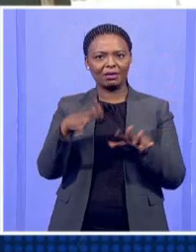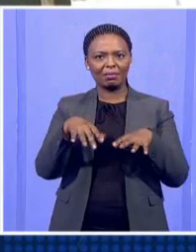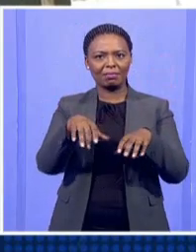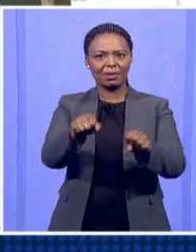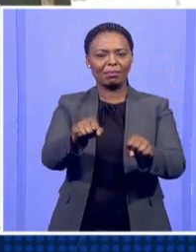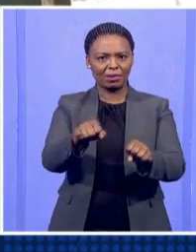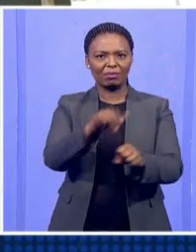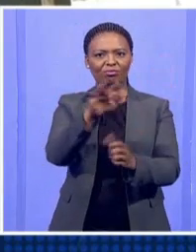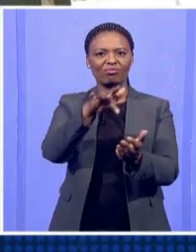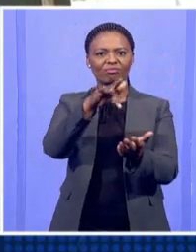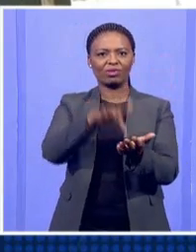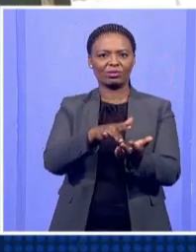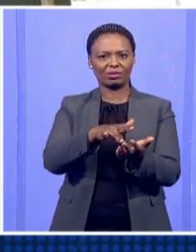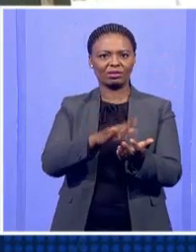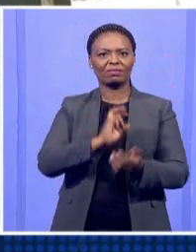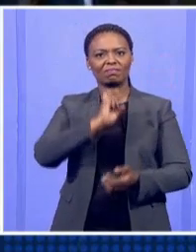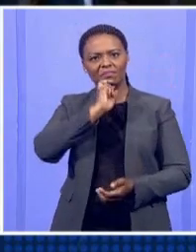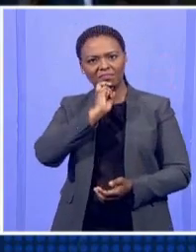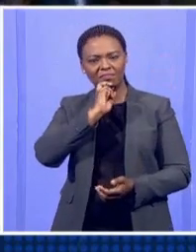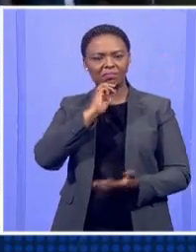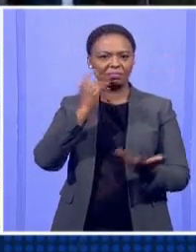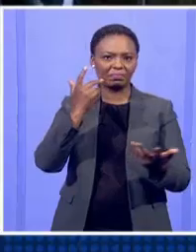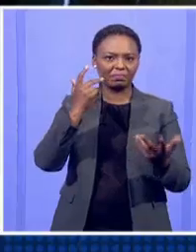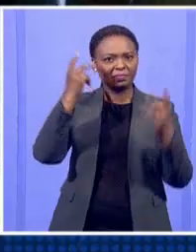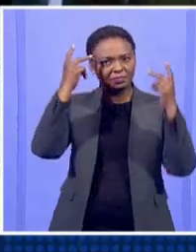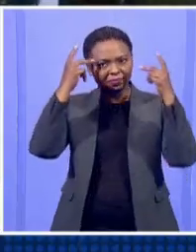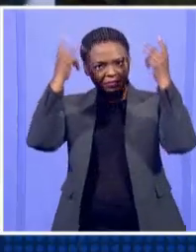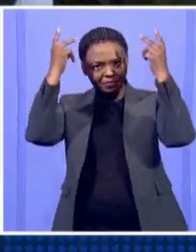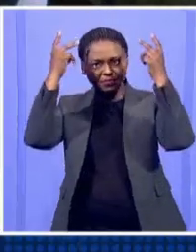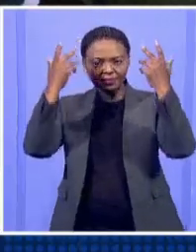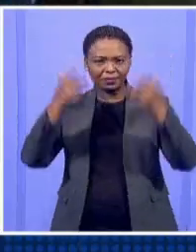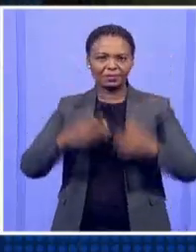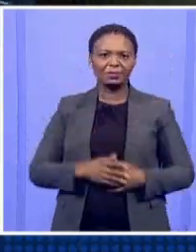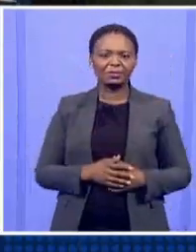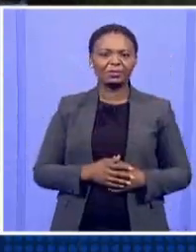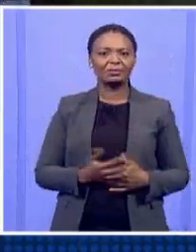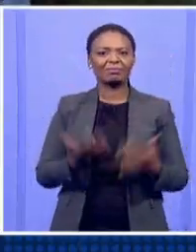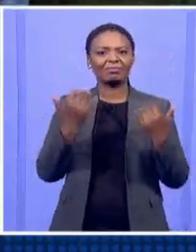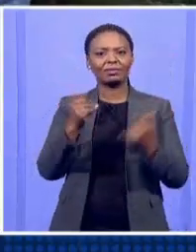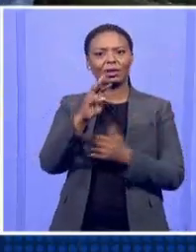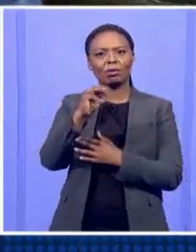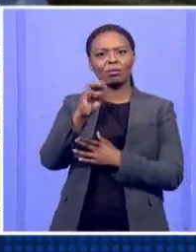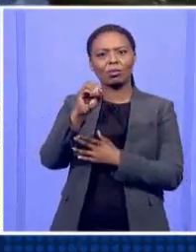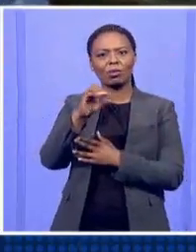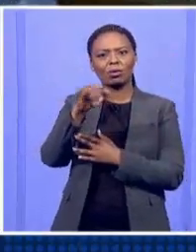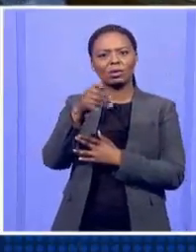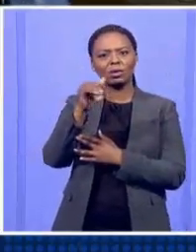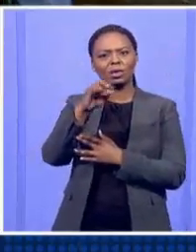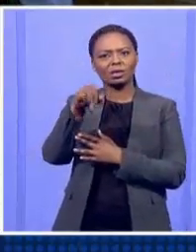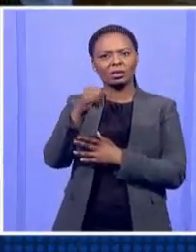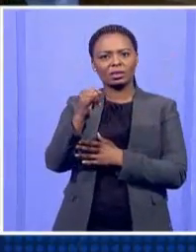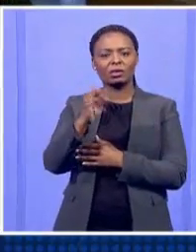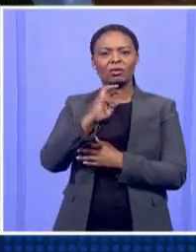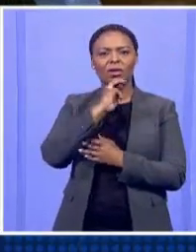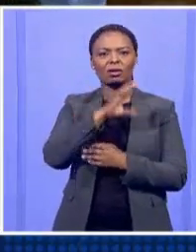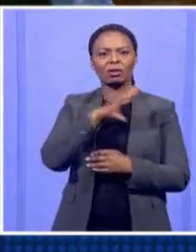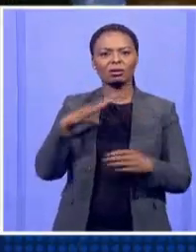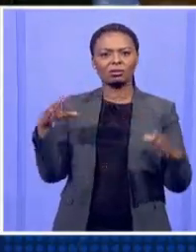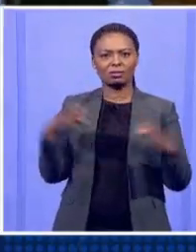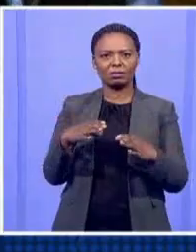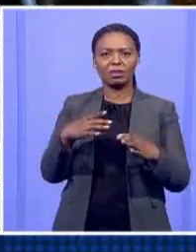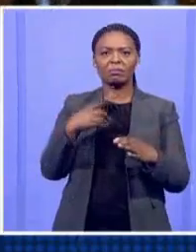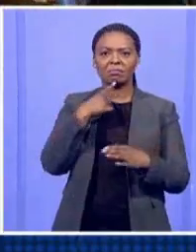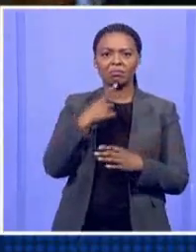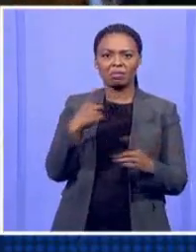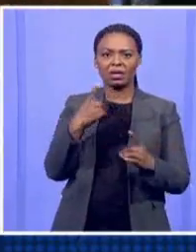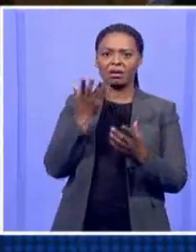occupy thrones. So at this point, the Modjadji Royal Council says they are in touch with government